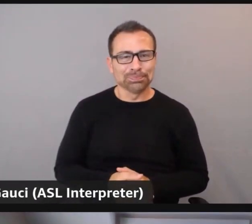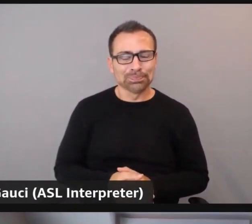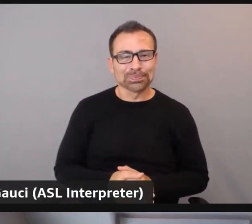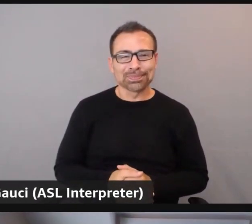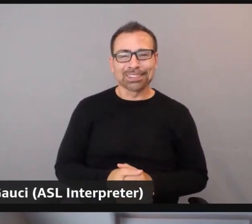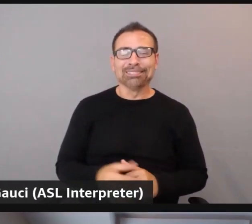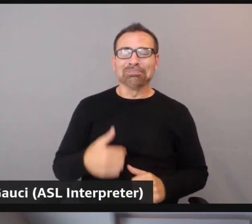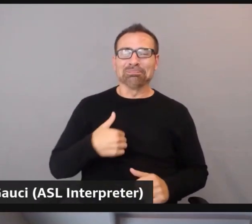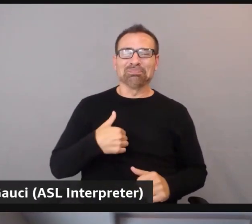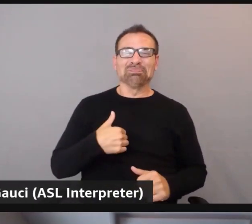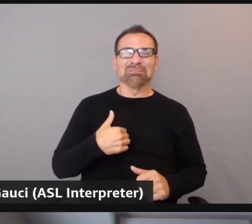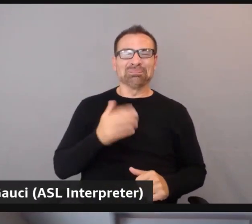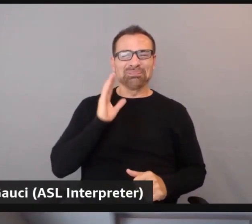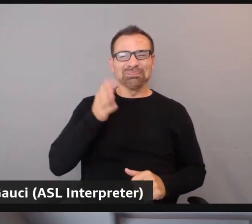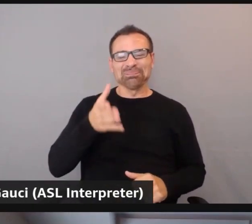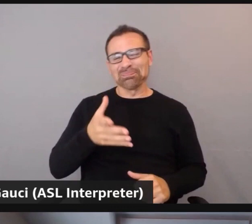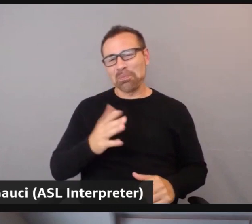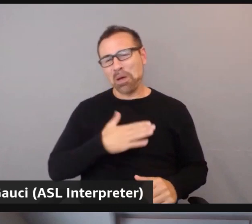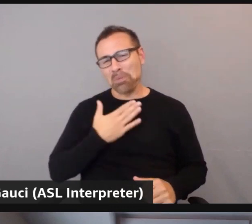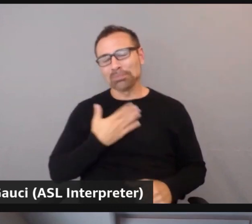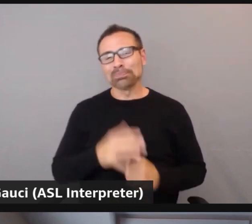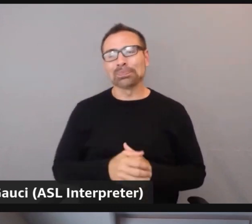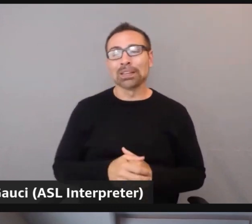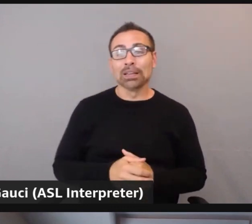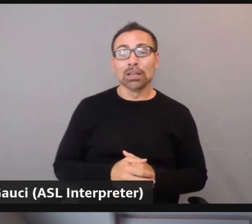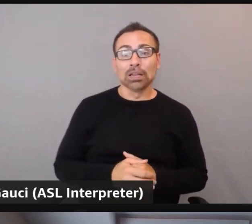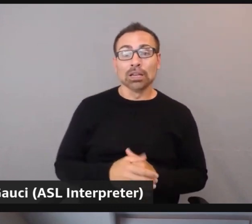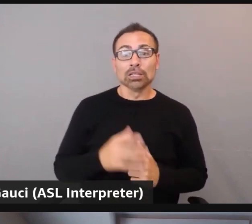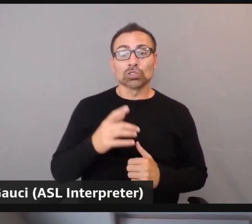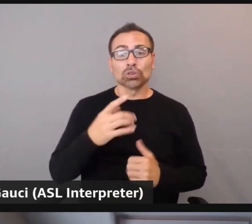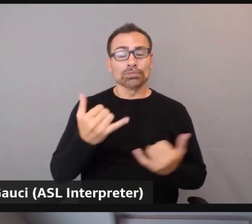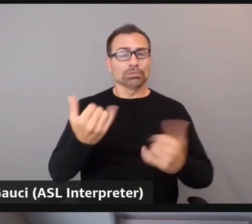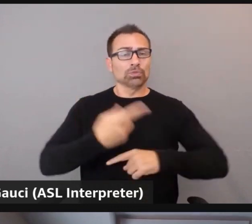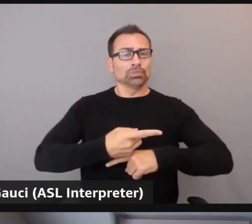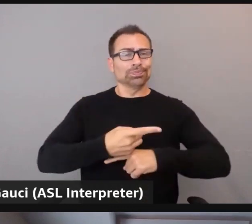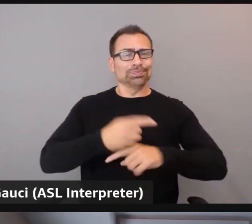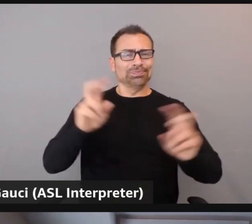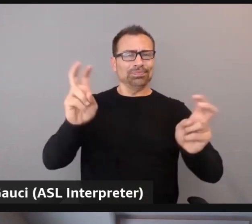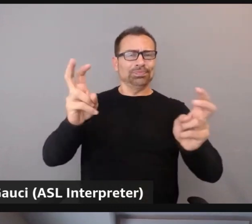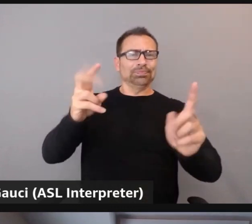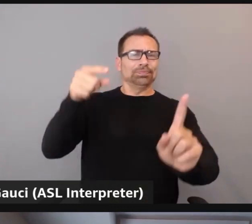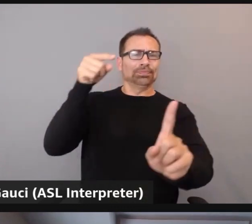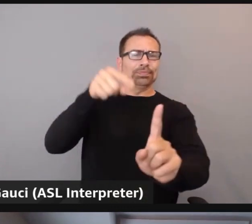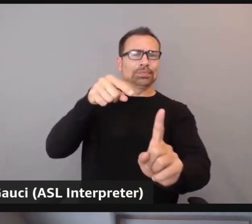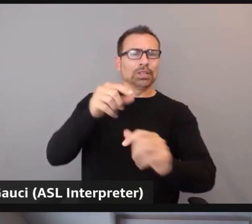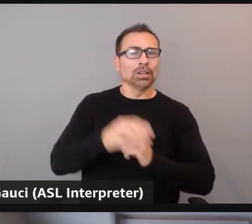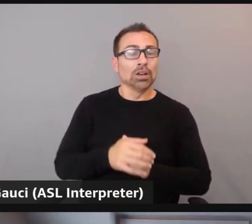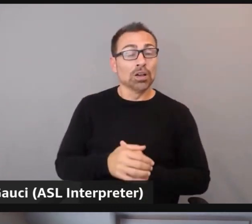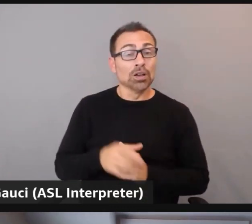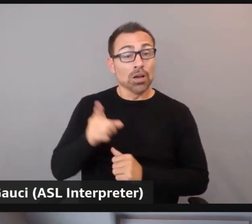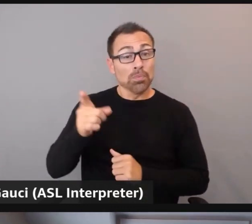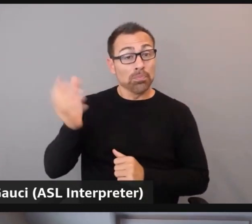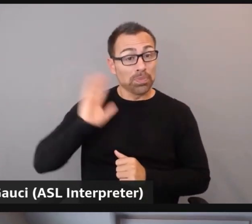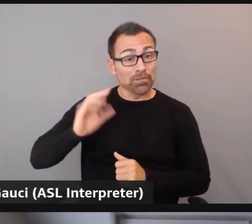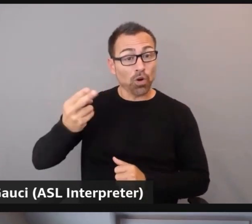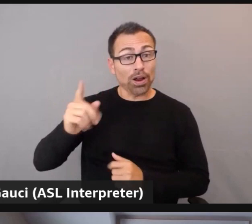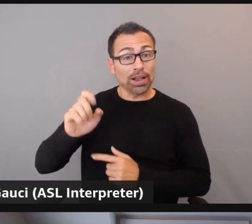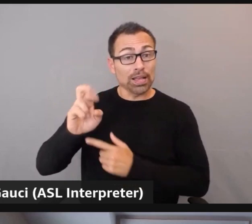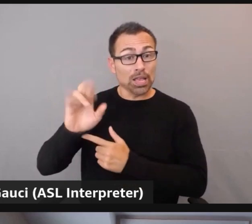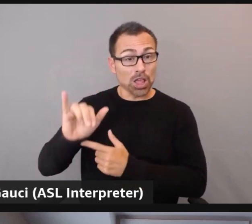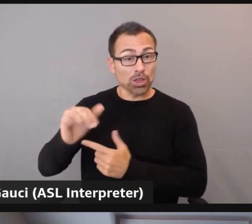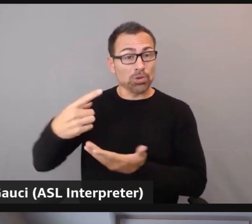So, a little bit about what we want to share today is kind of taking what Hillary had started chatting about. She chatted about the